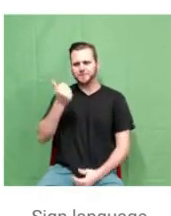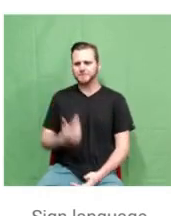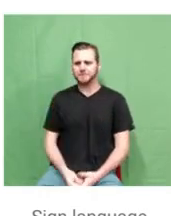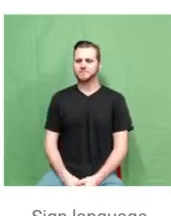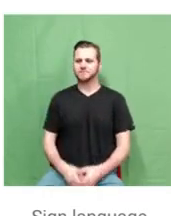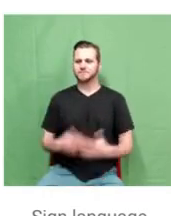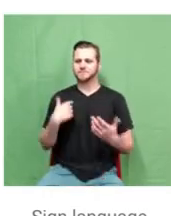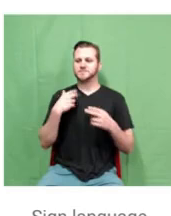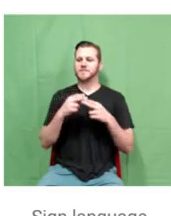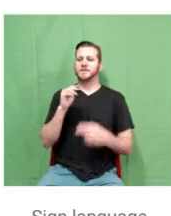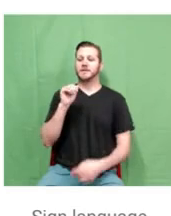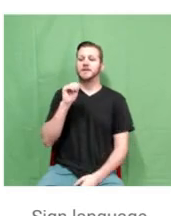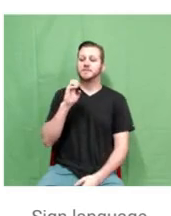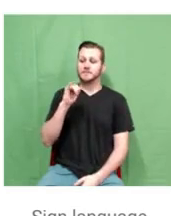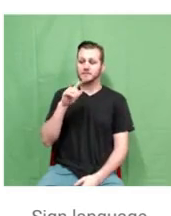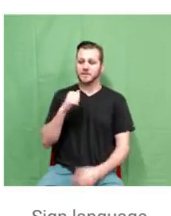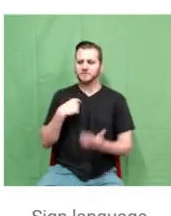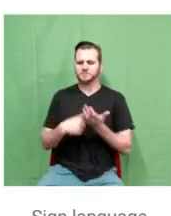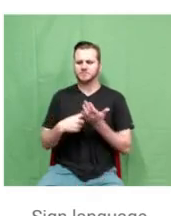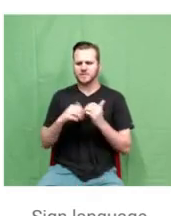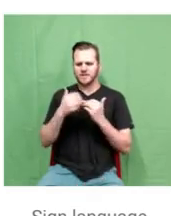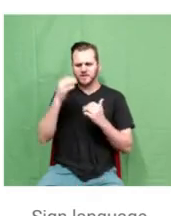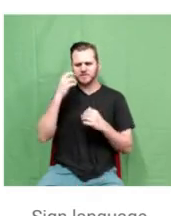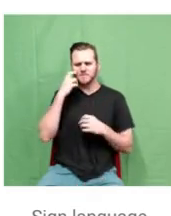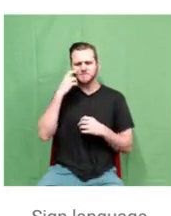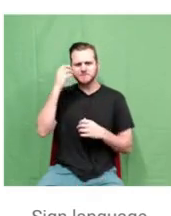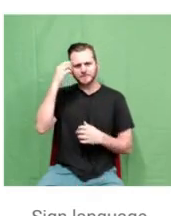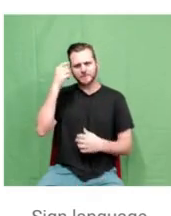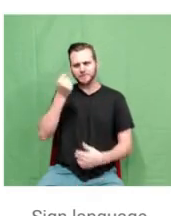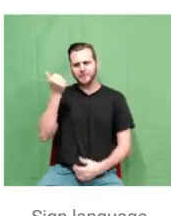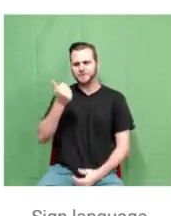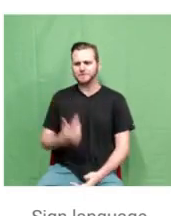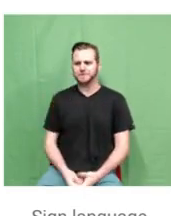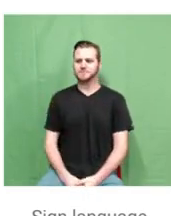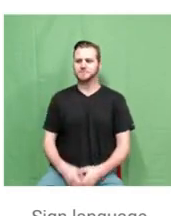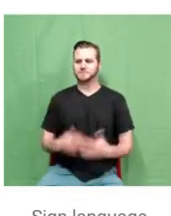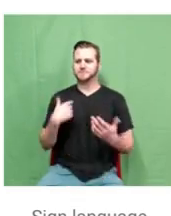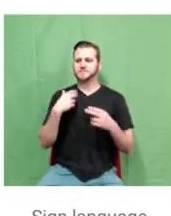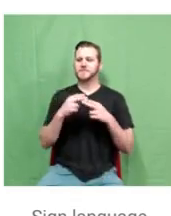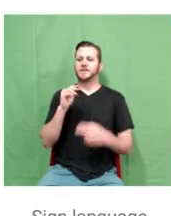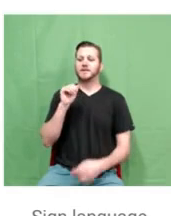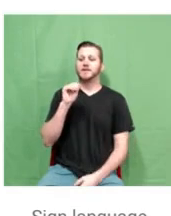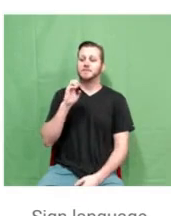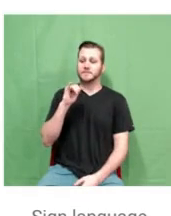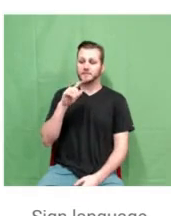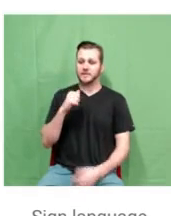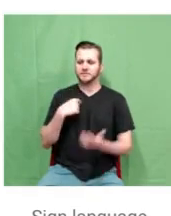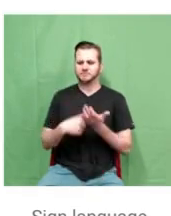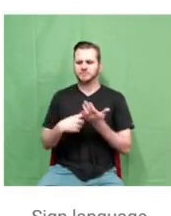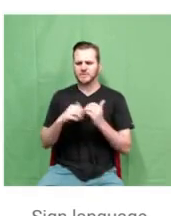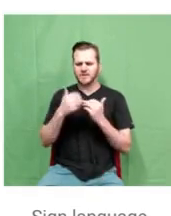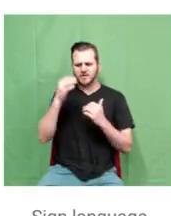textual transcription called glosses. This transcription basically what helps is the signer to know how